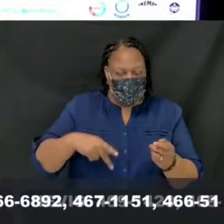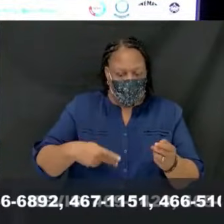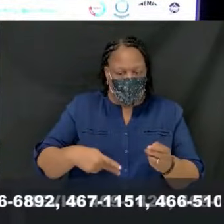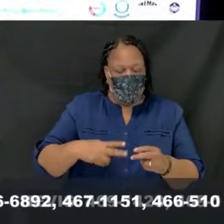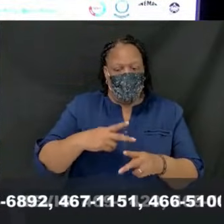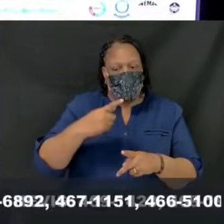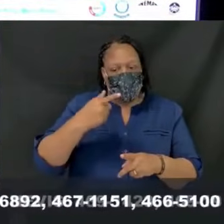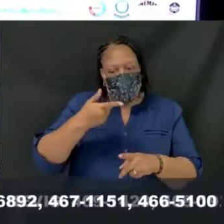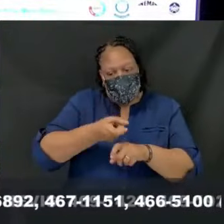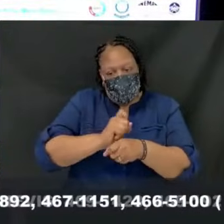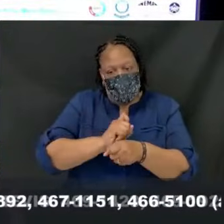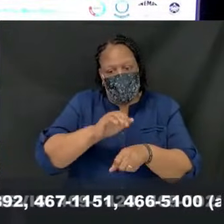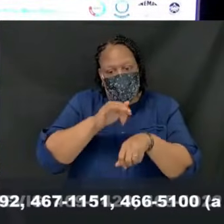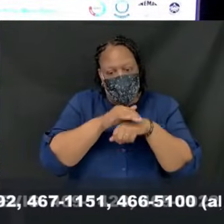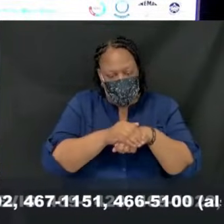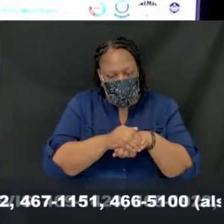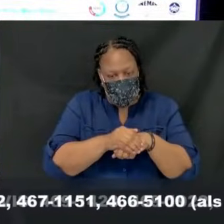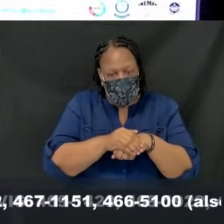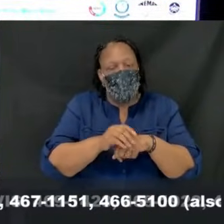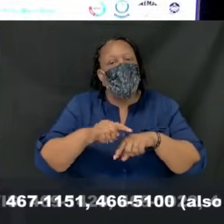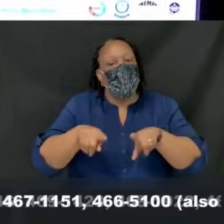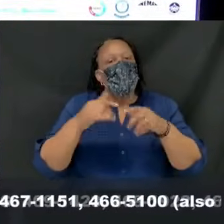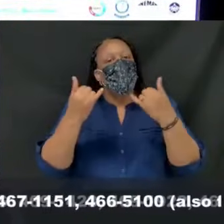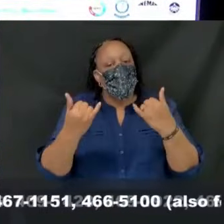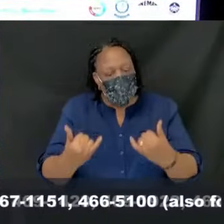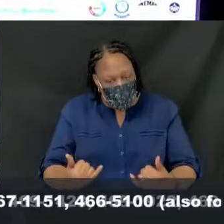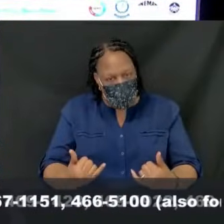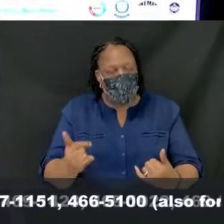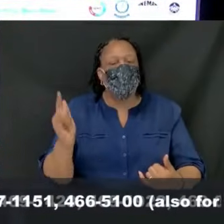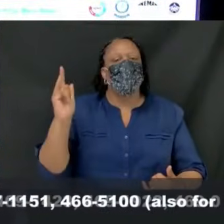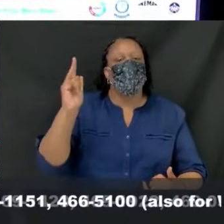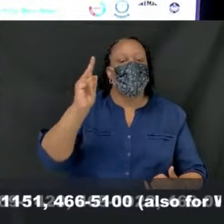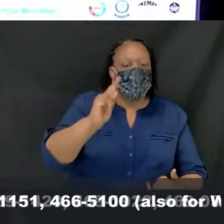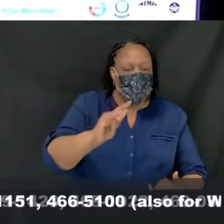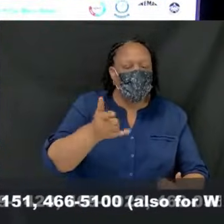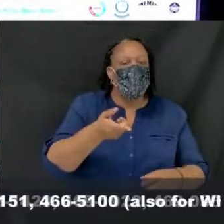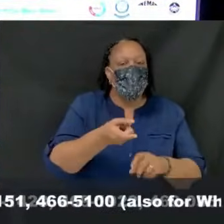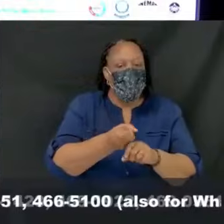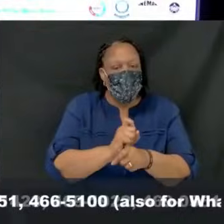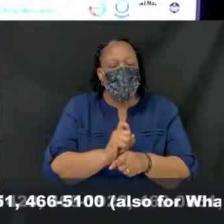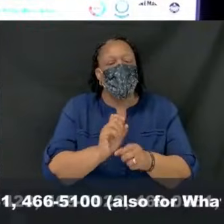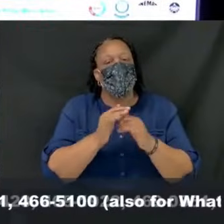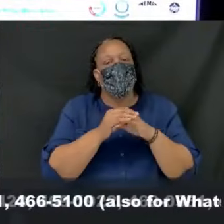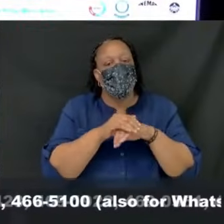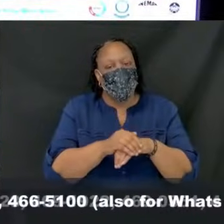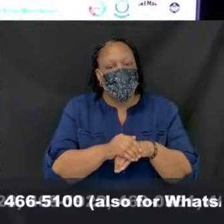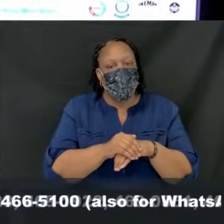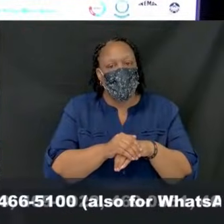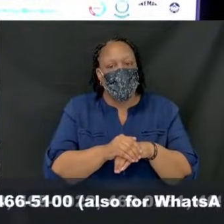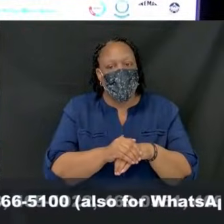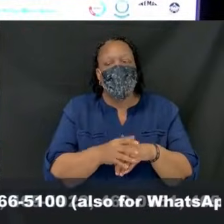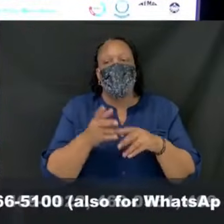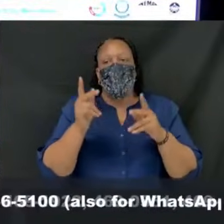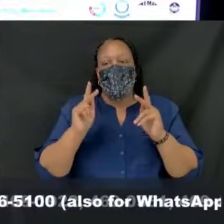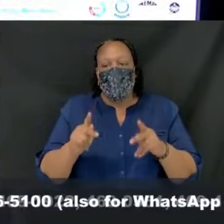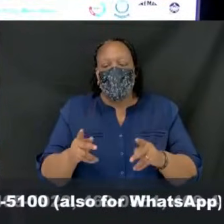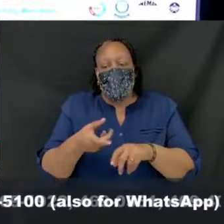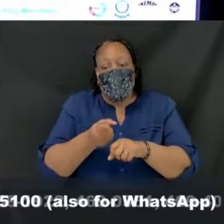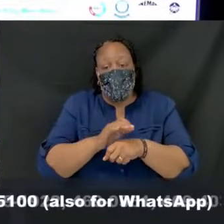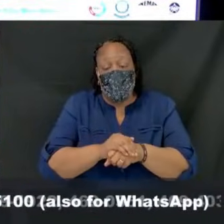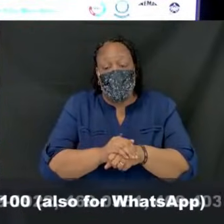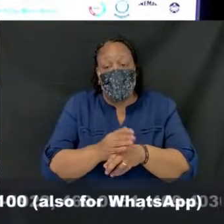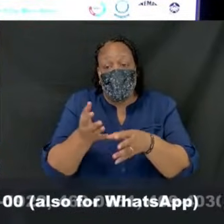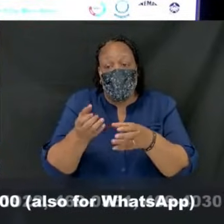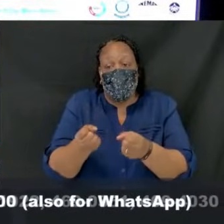have had a lot of citizens who would have been calling with their interest in coming home, but they did not want to go through the United States or go